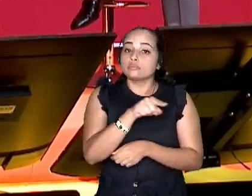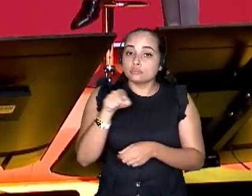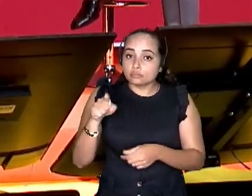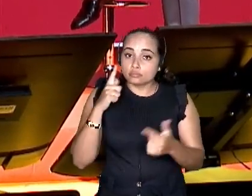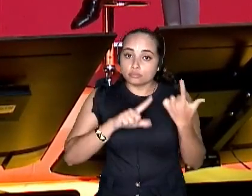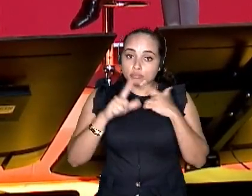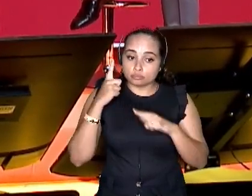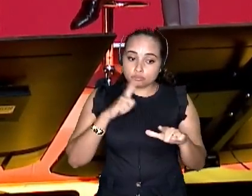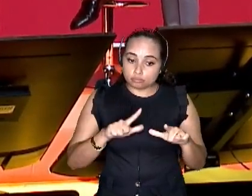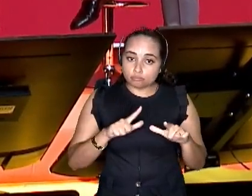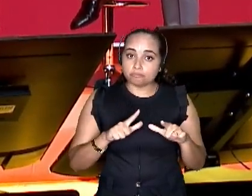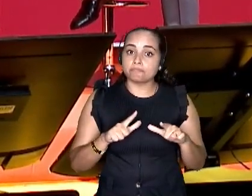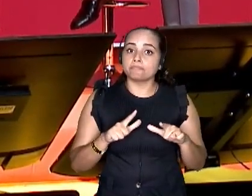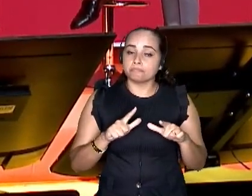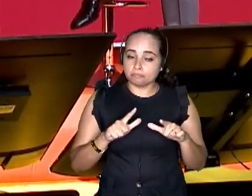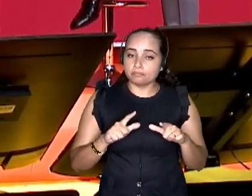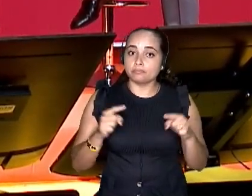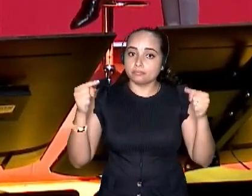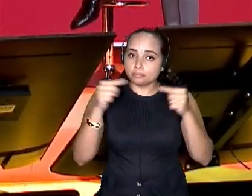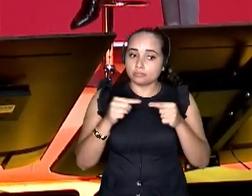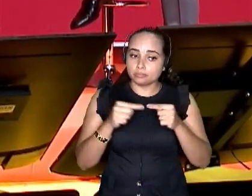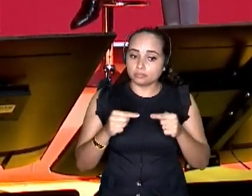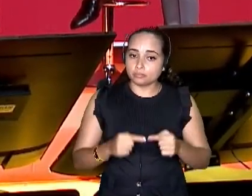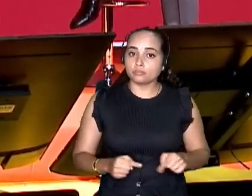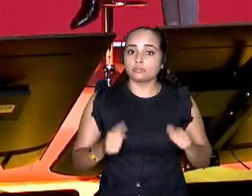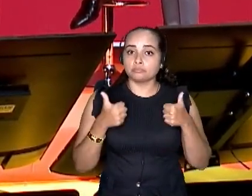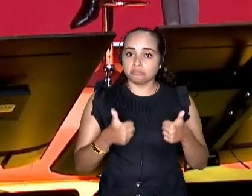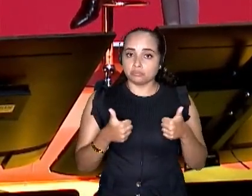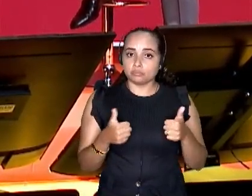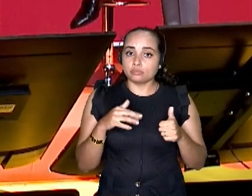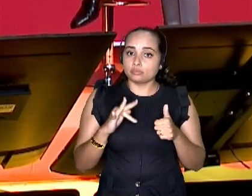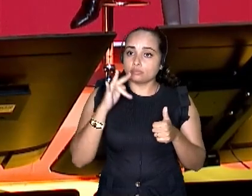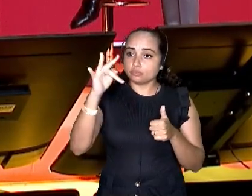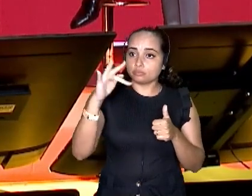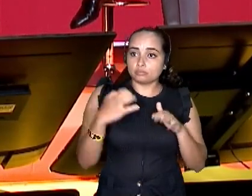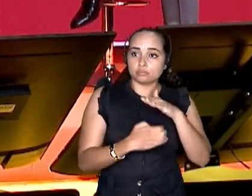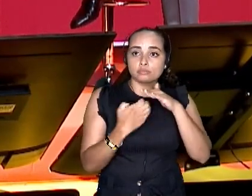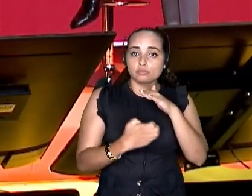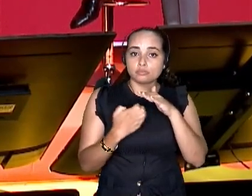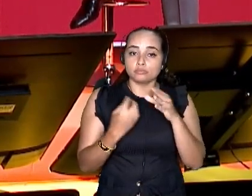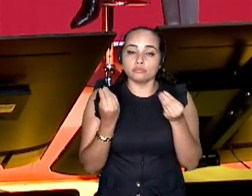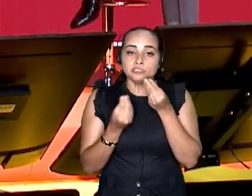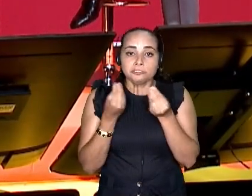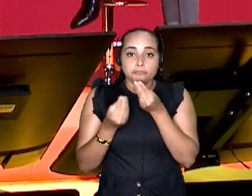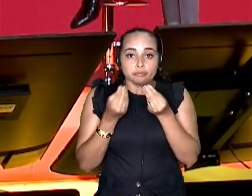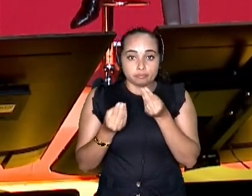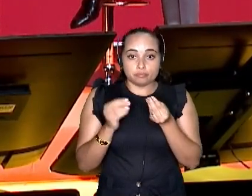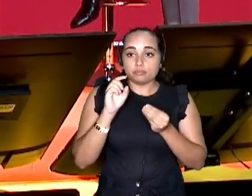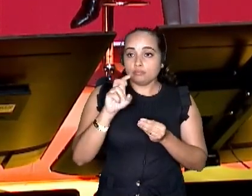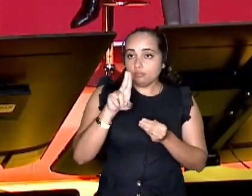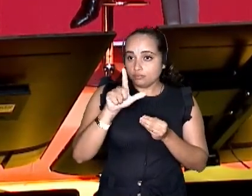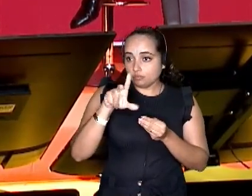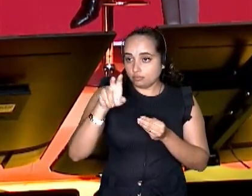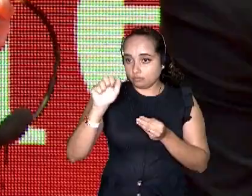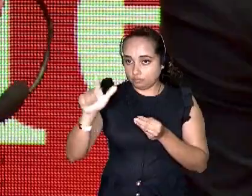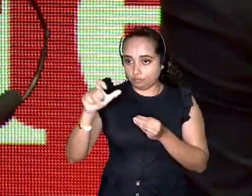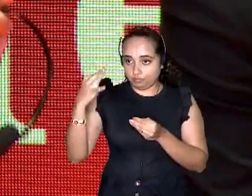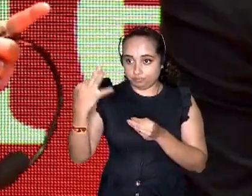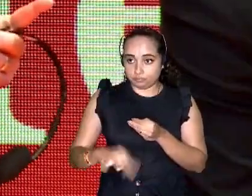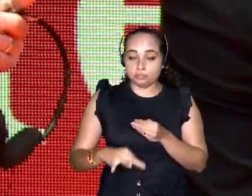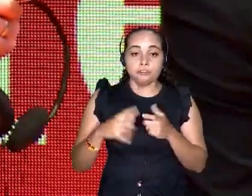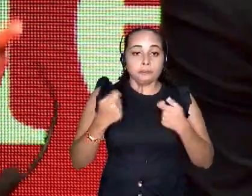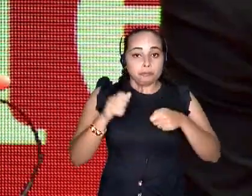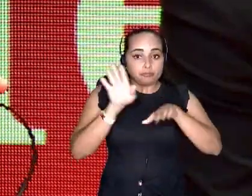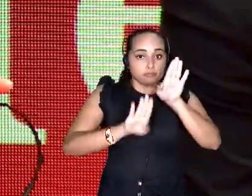means for the future of the company, how we're going to operate. But absolutely right, Durval, we have to be careful not to deliver that message,